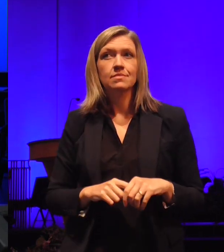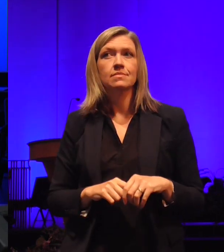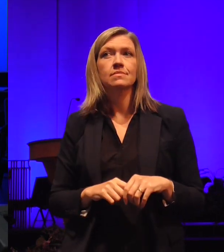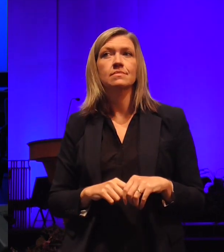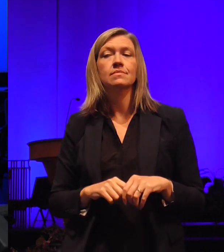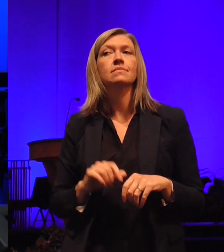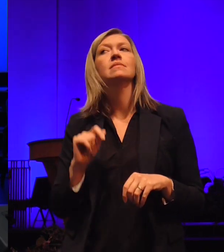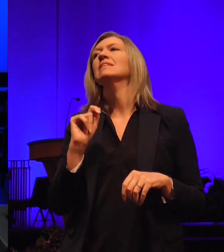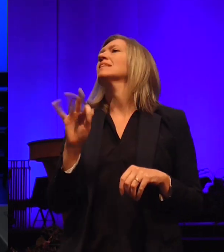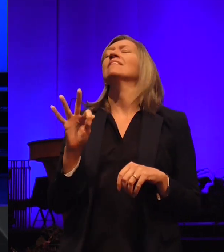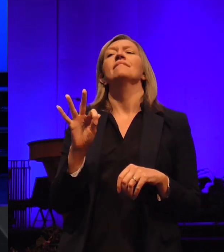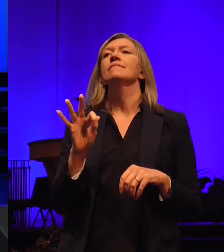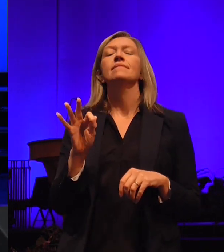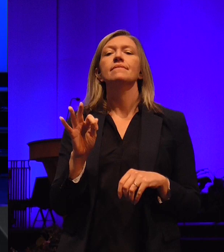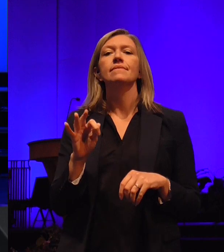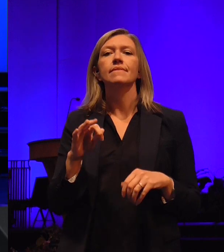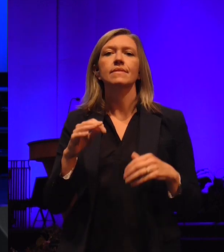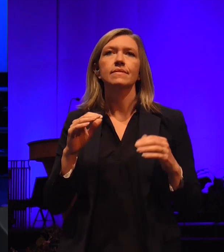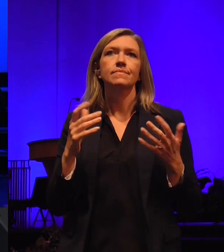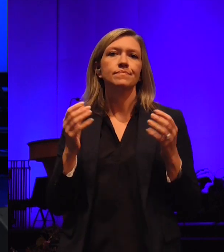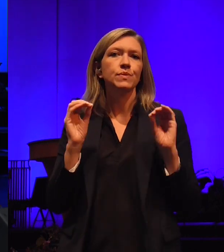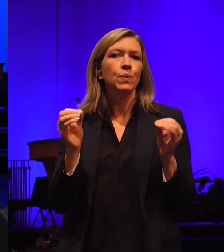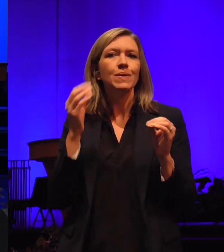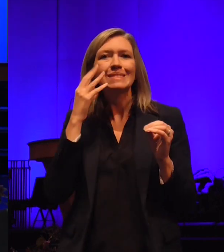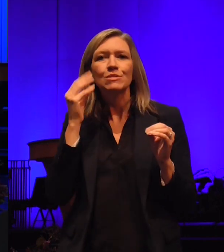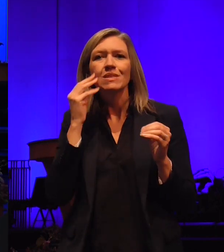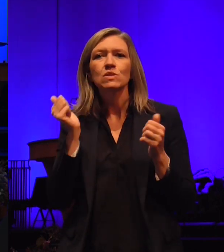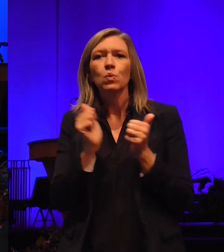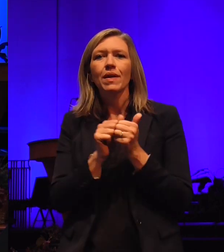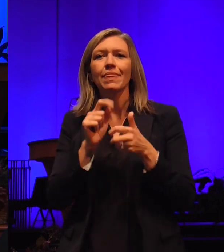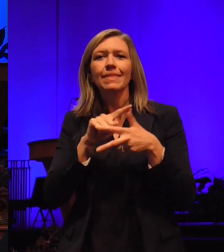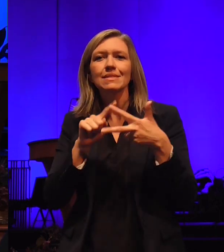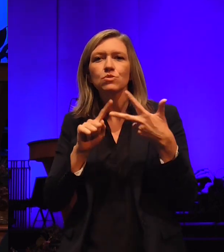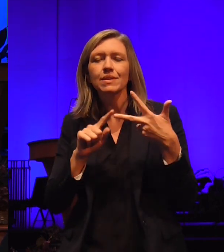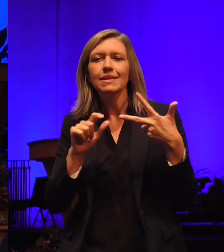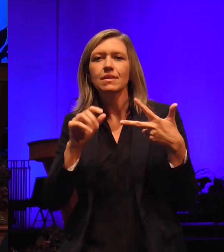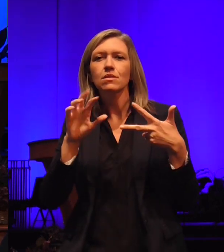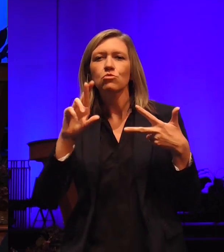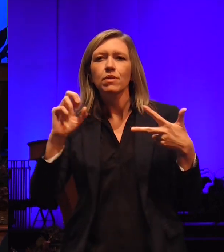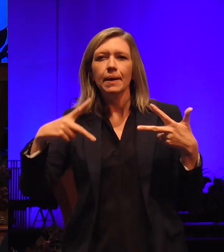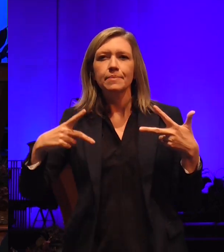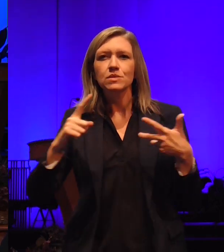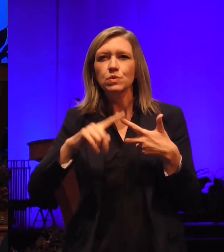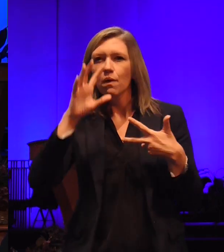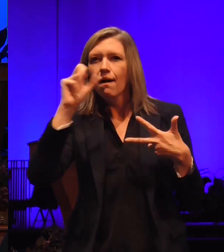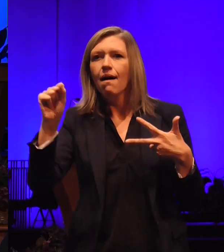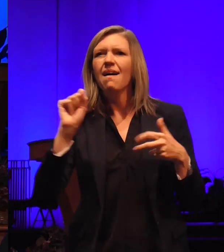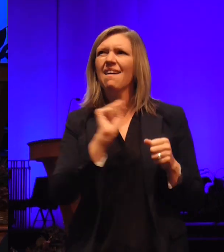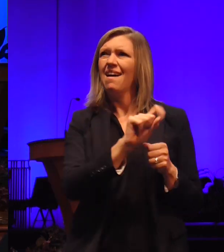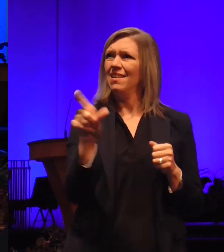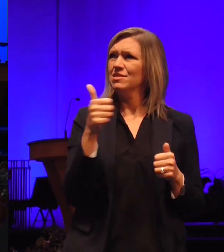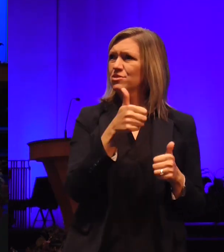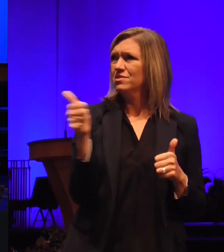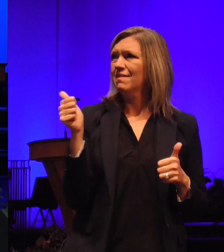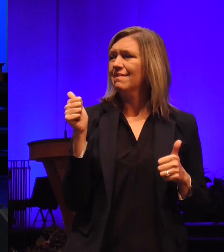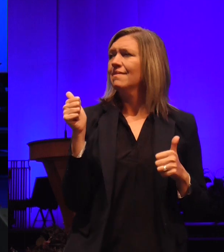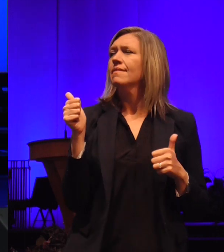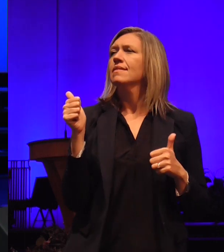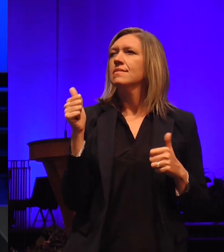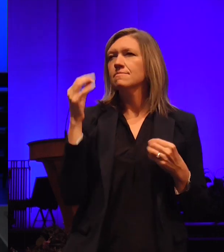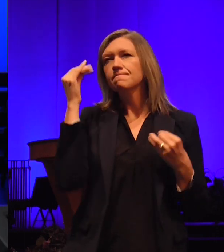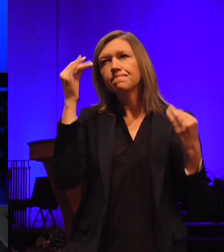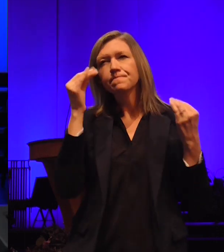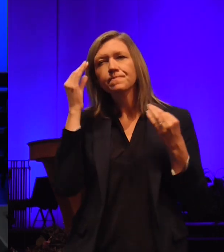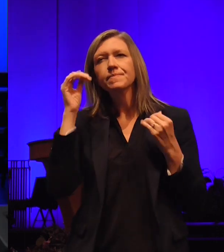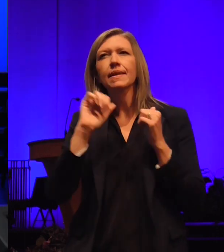If you're not experienced with the awe ramps, ask yourself this question in the morning and think about the things